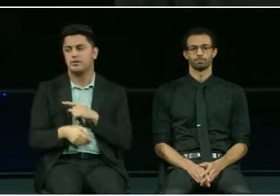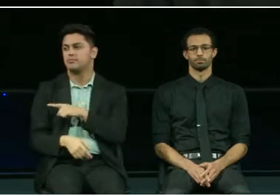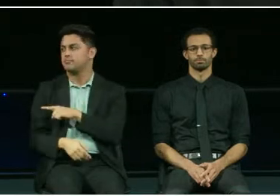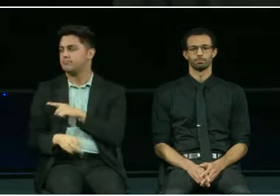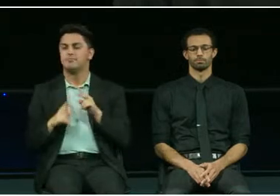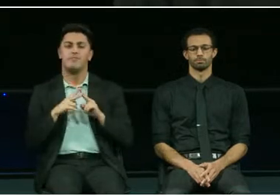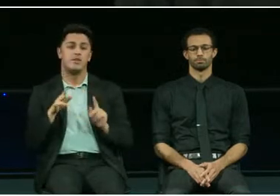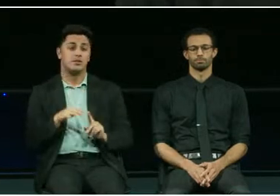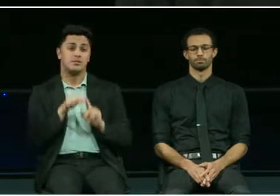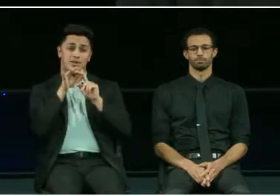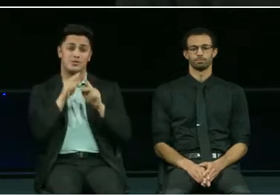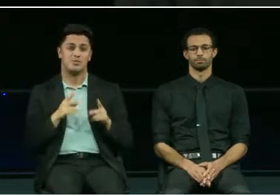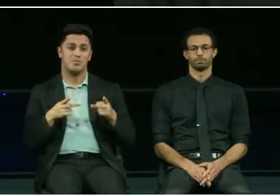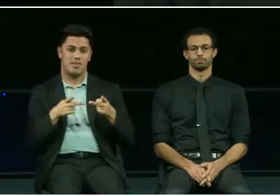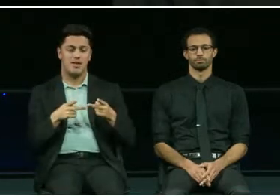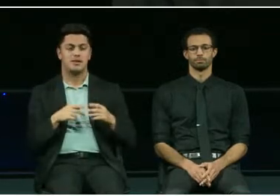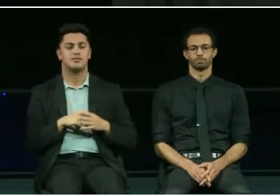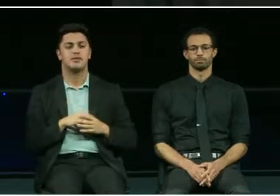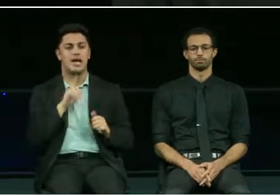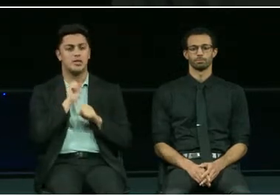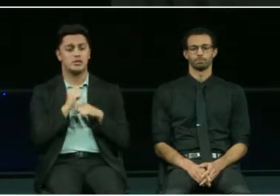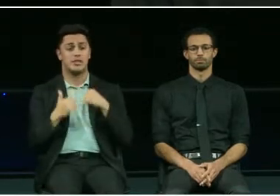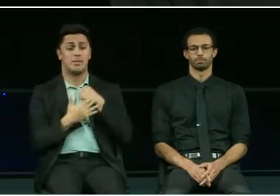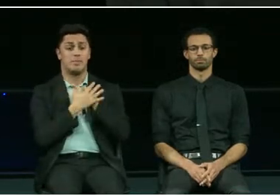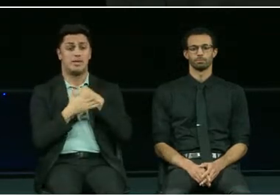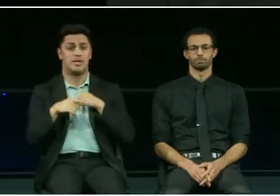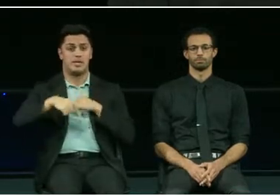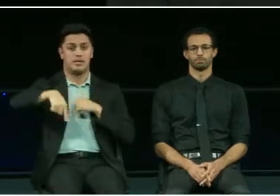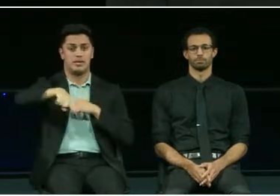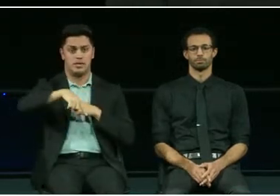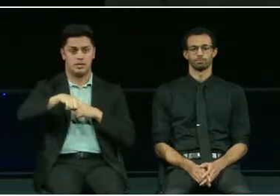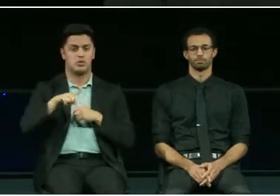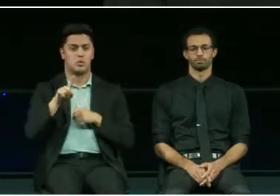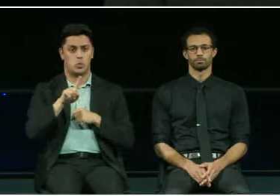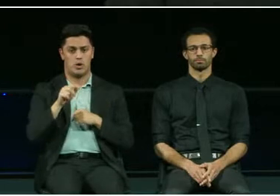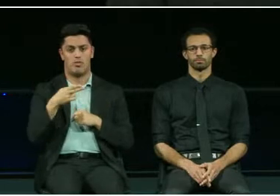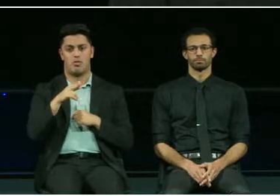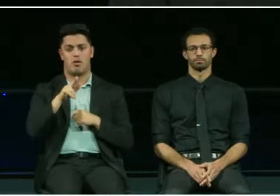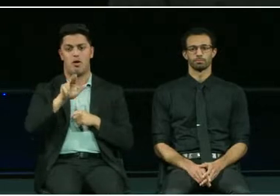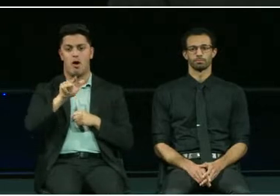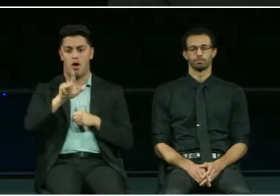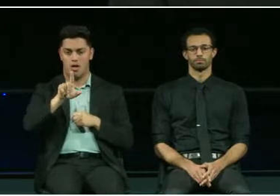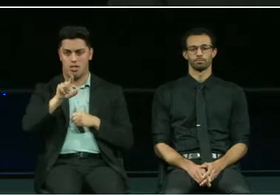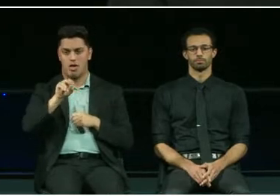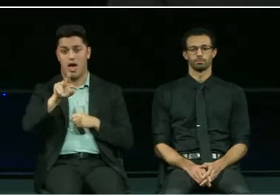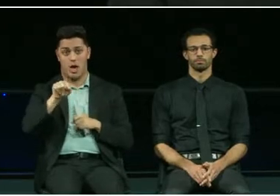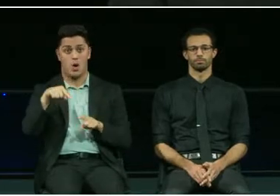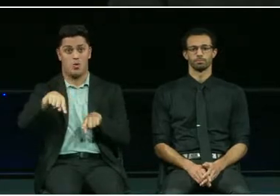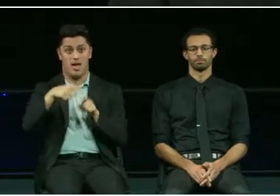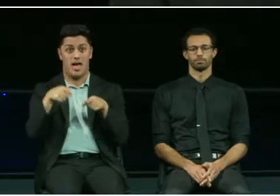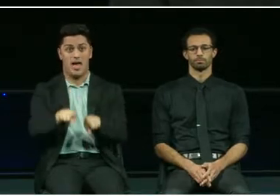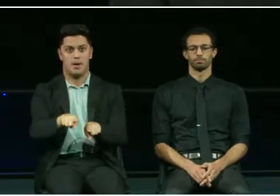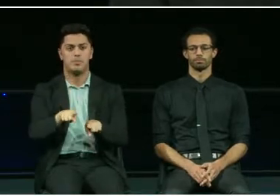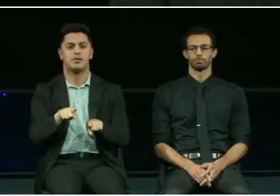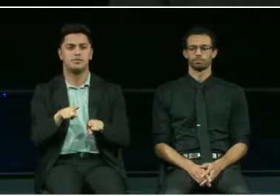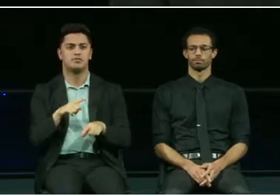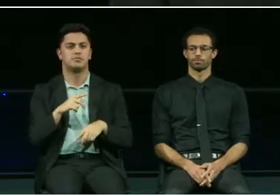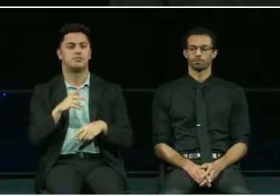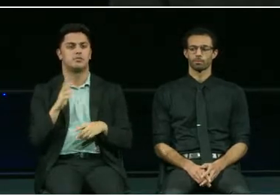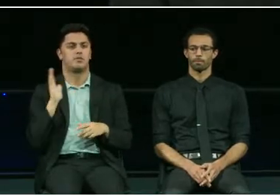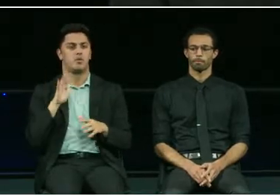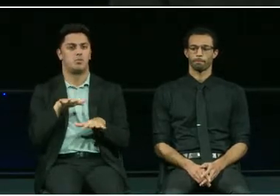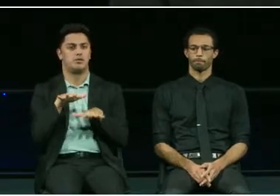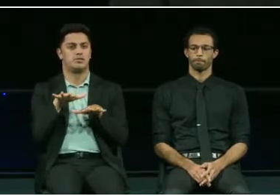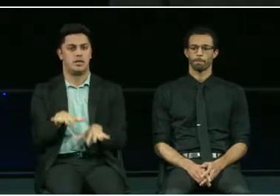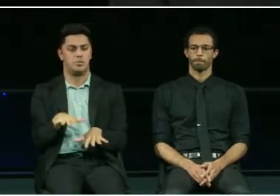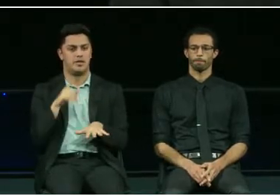It's a very special place, actually. That beach where walruses haul out, it's also been a former settlement